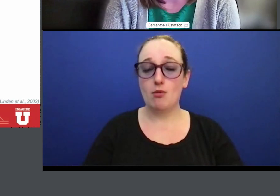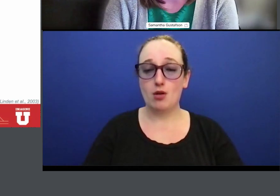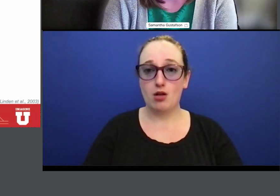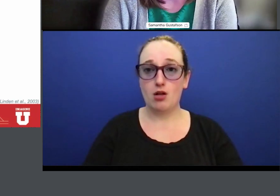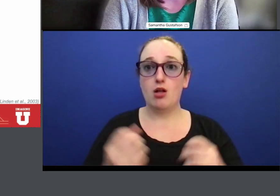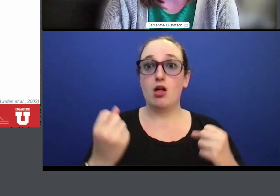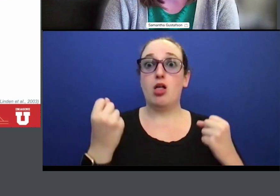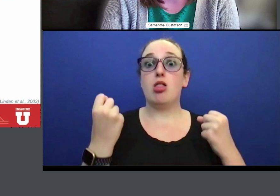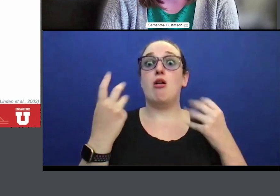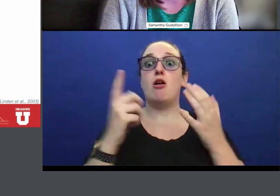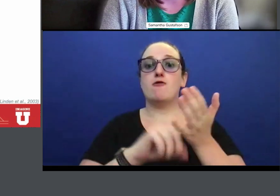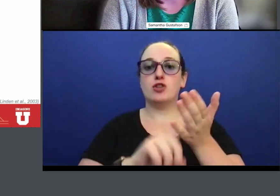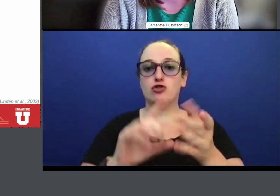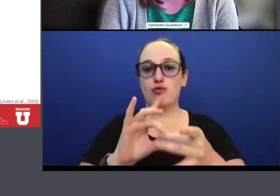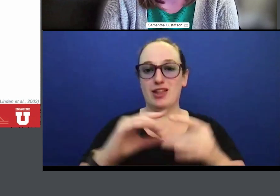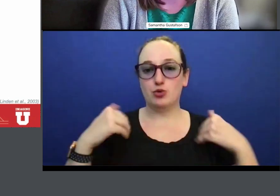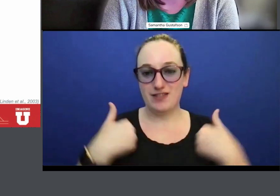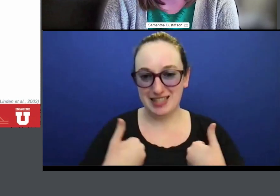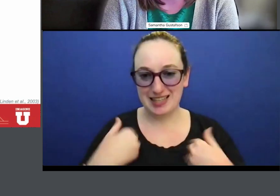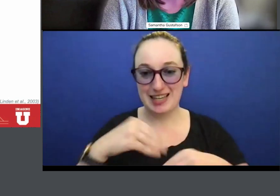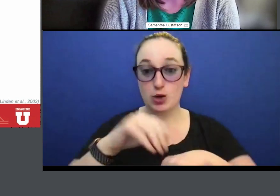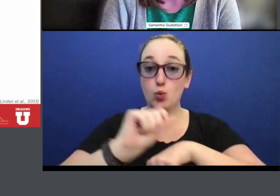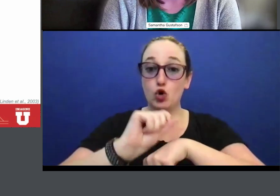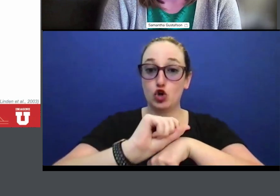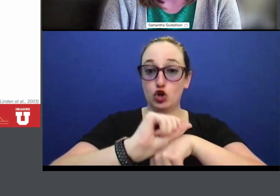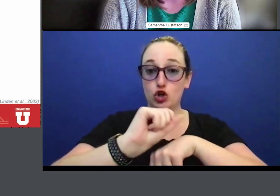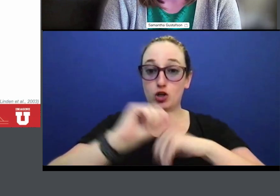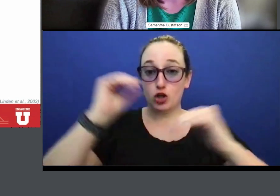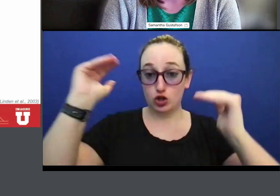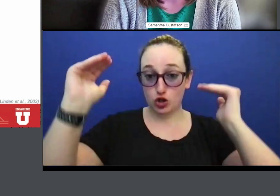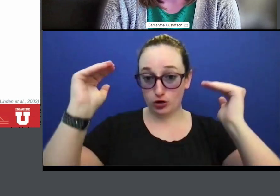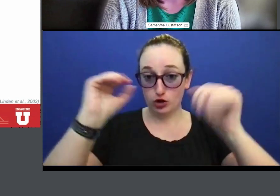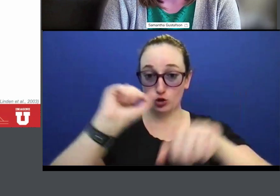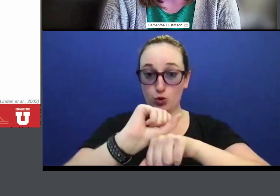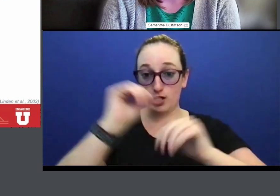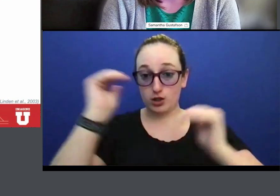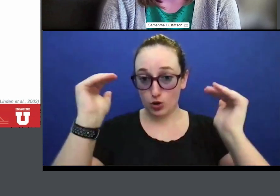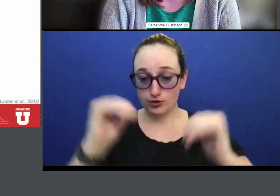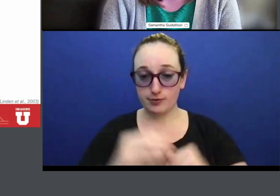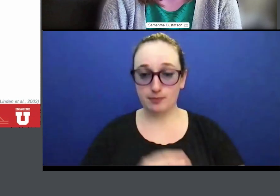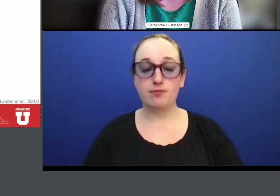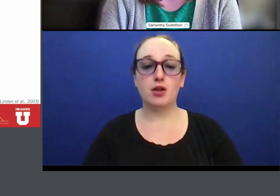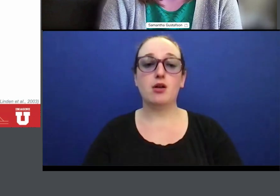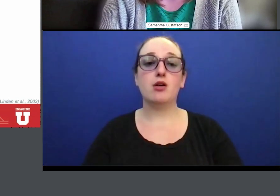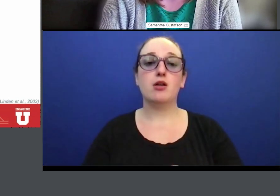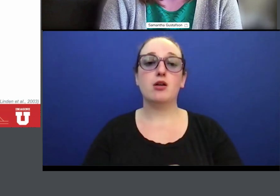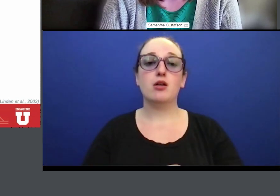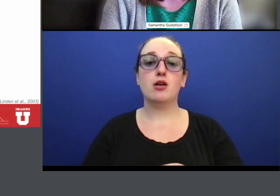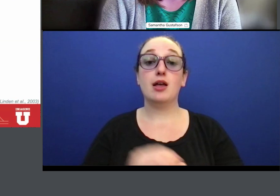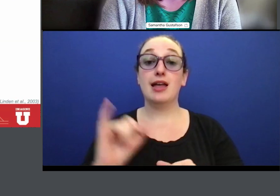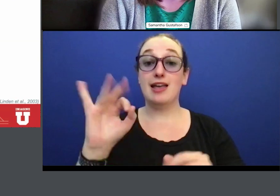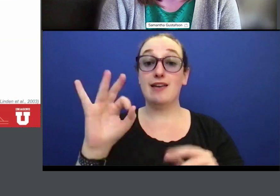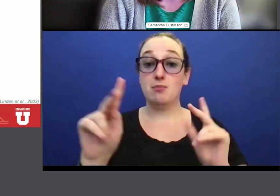of fatigue research done in the workforce. So when when people go to work